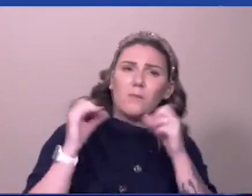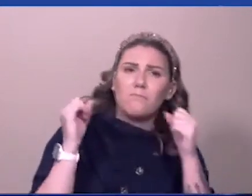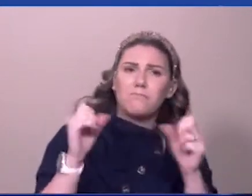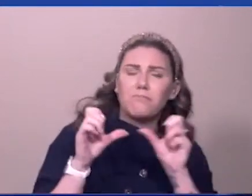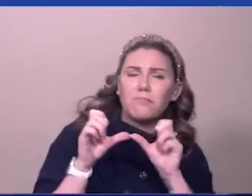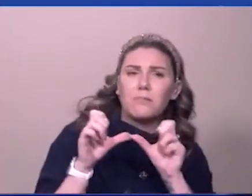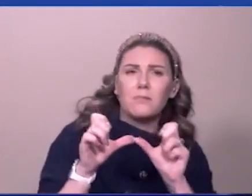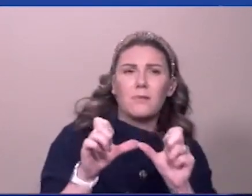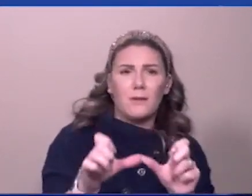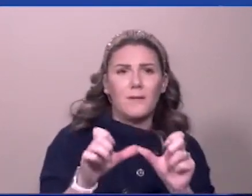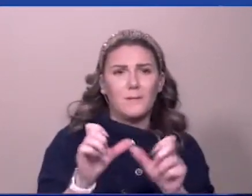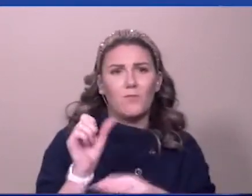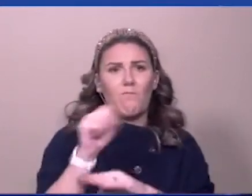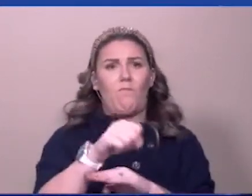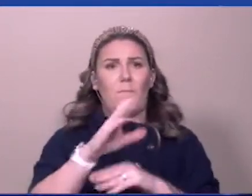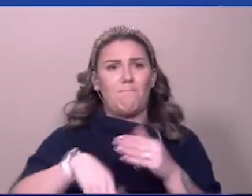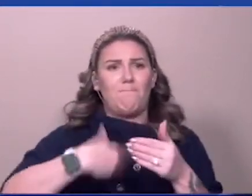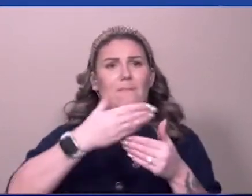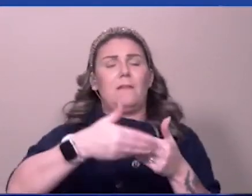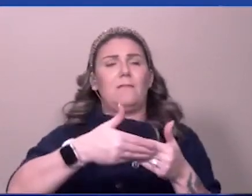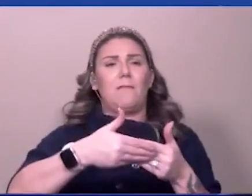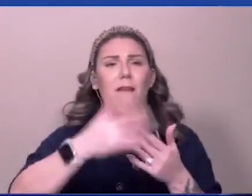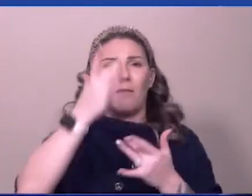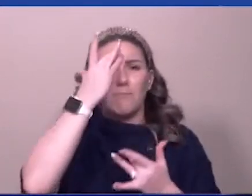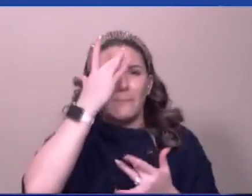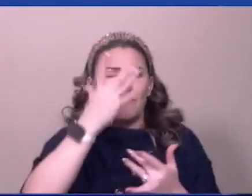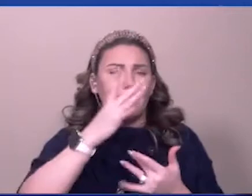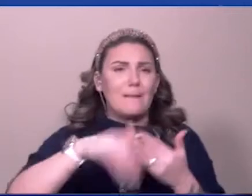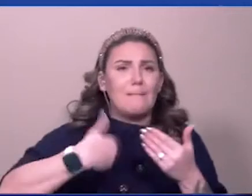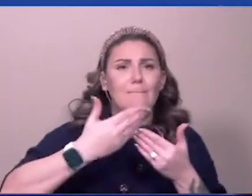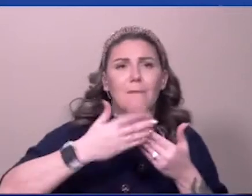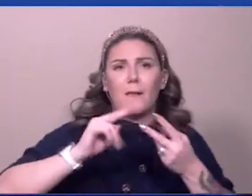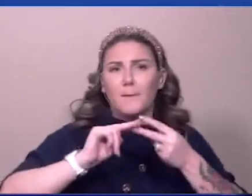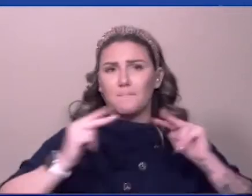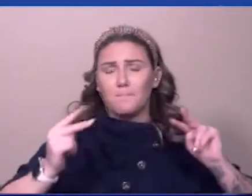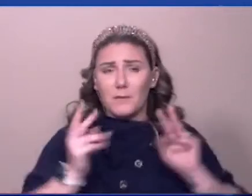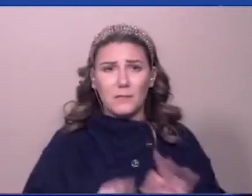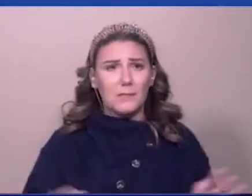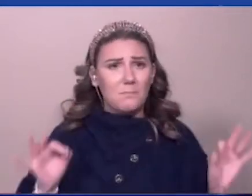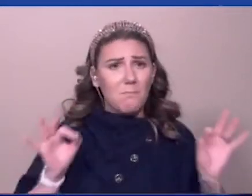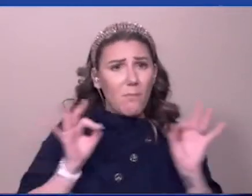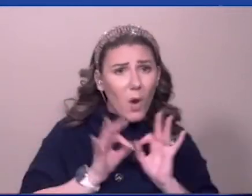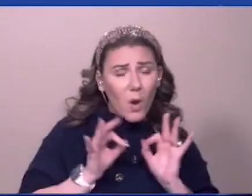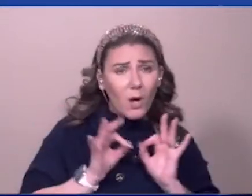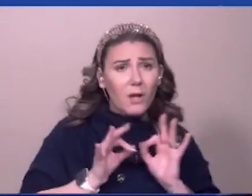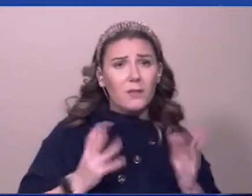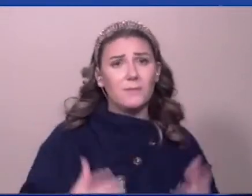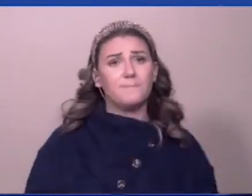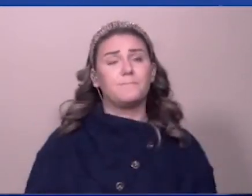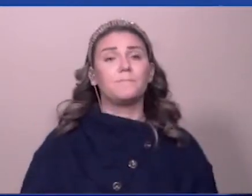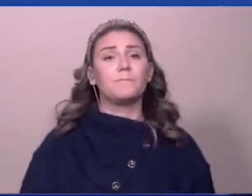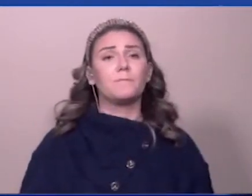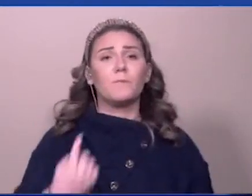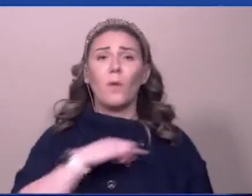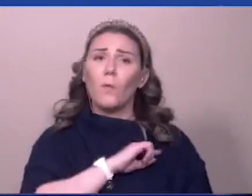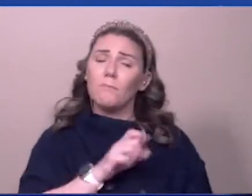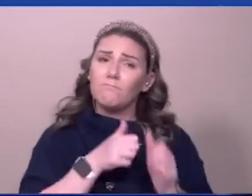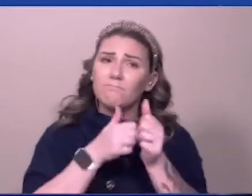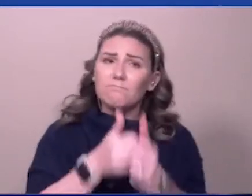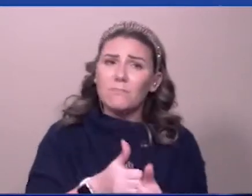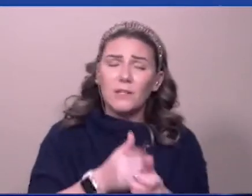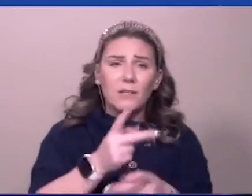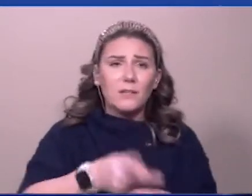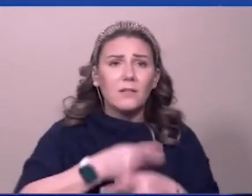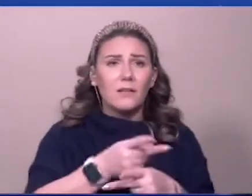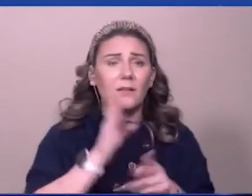tackle the next wave and the next variant, and it is of critical importance. We've been tracking very carefully and